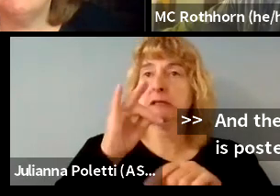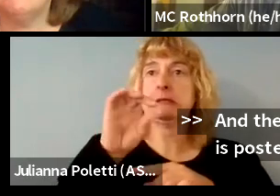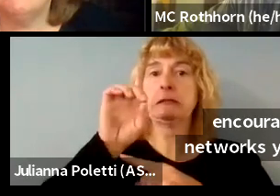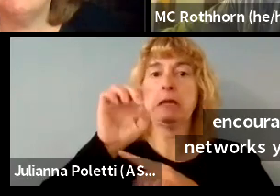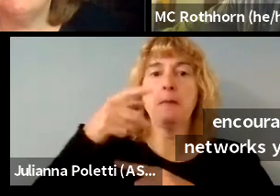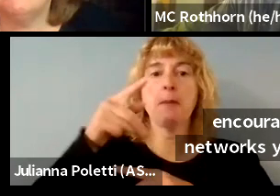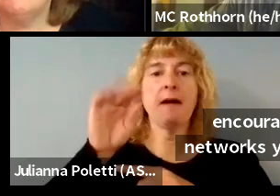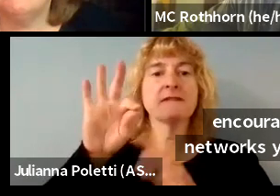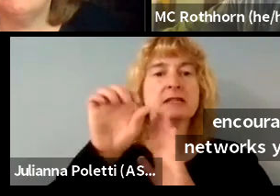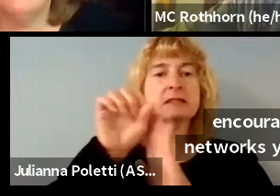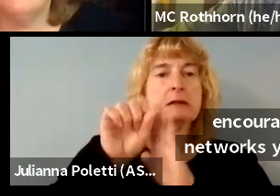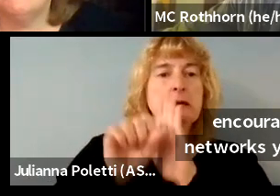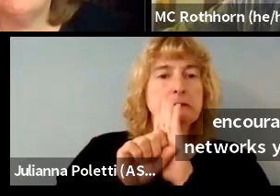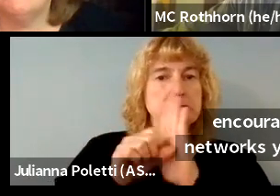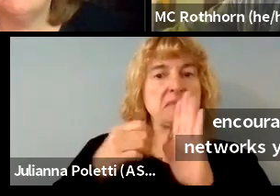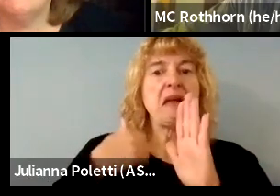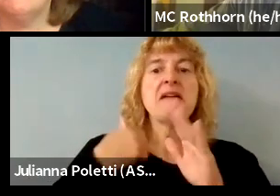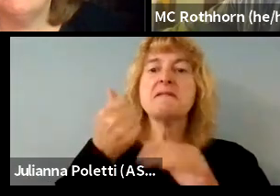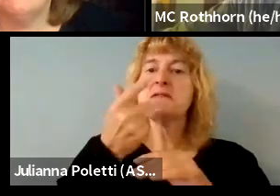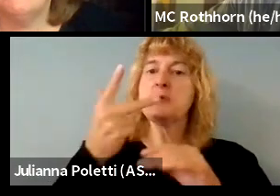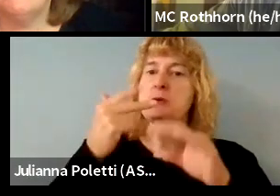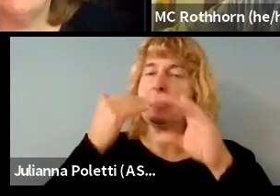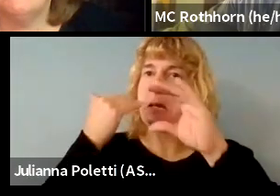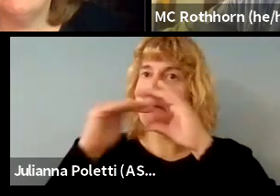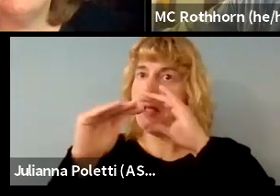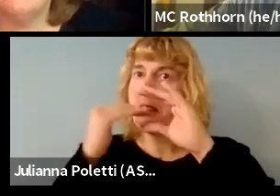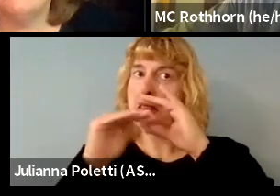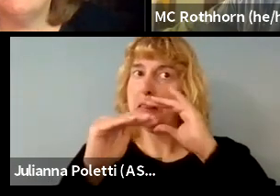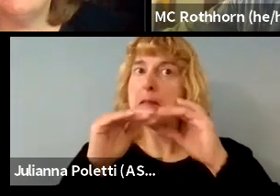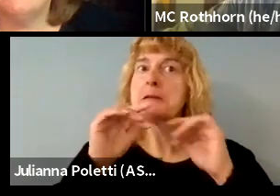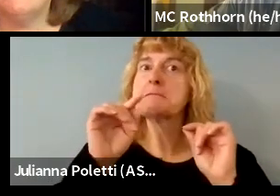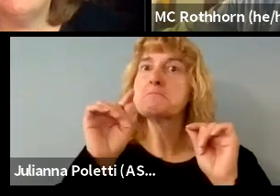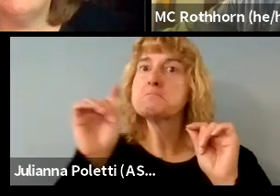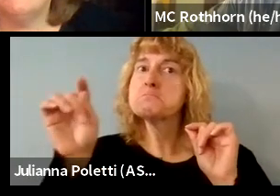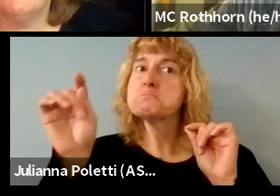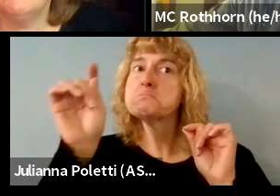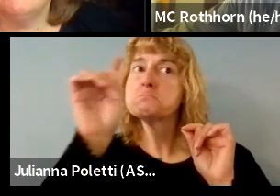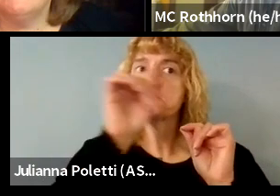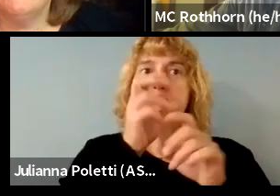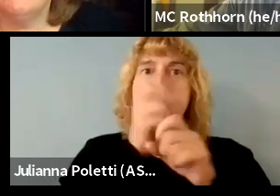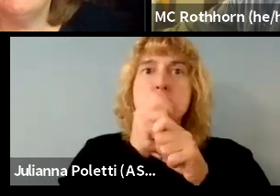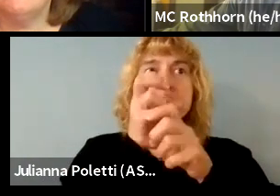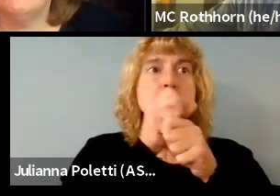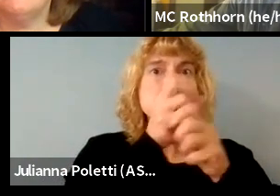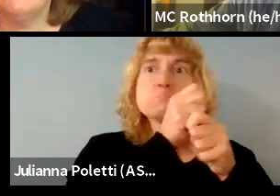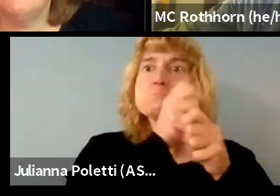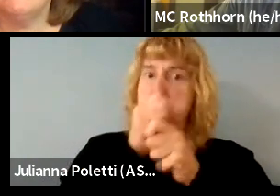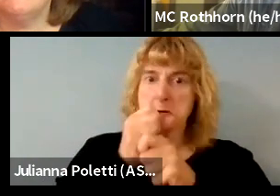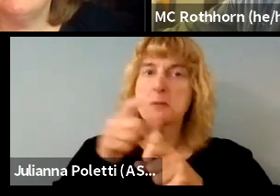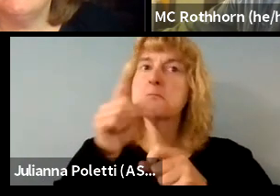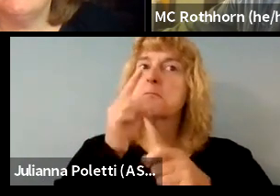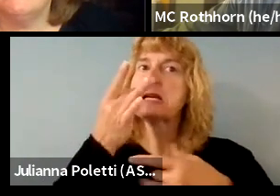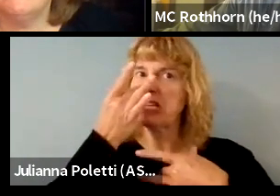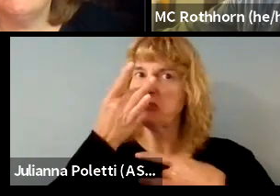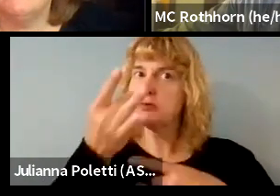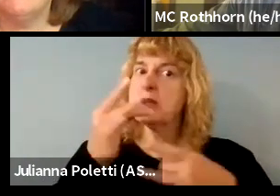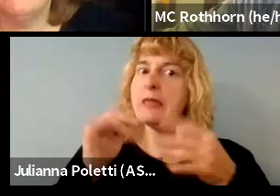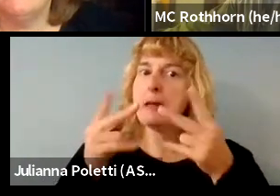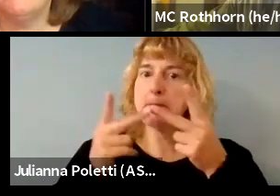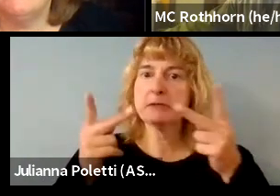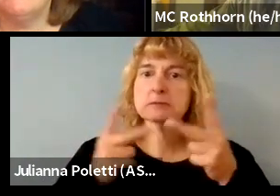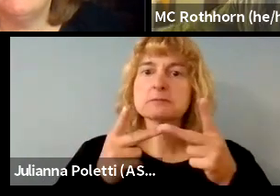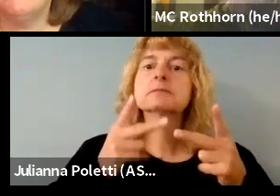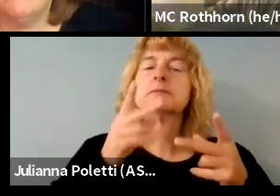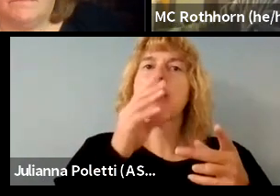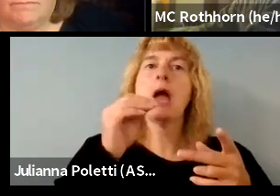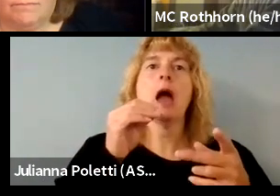email interested already. And pending your edits and approval to the communications director